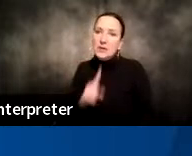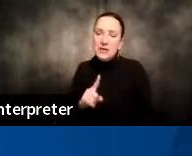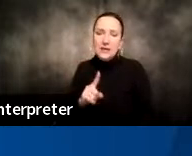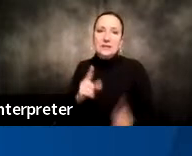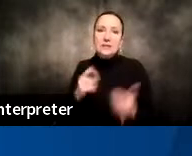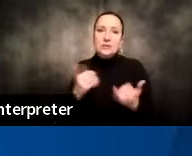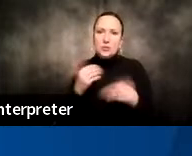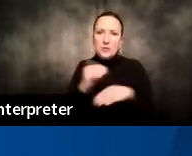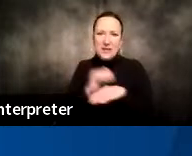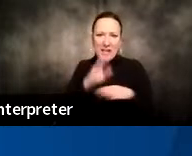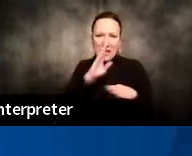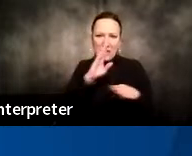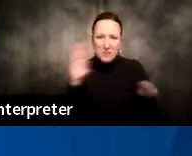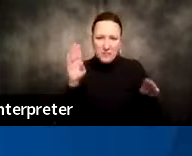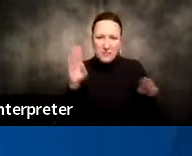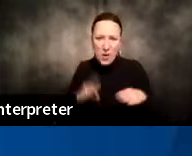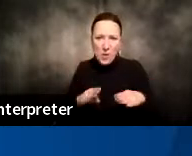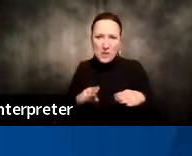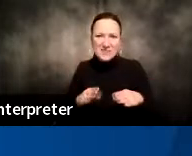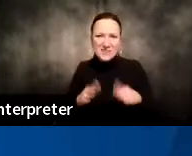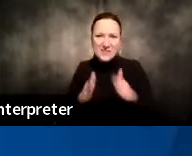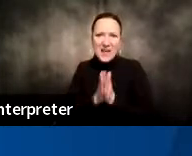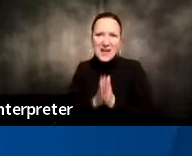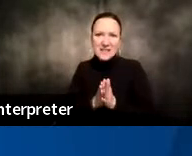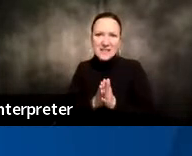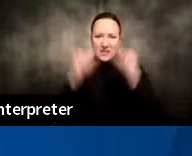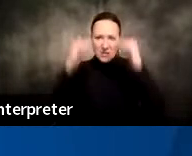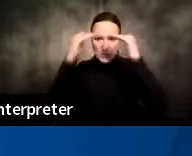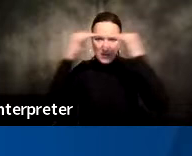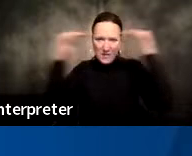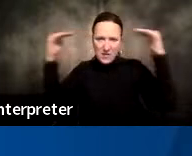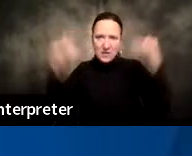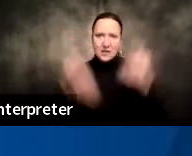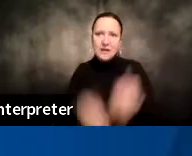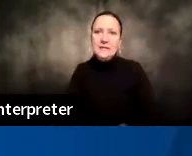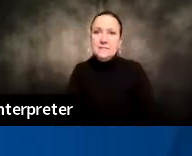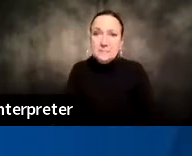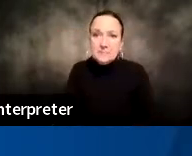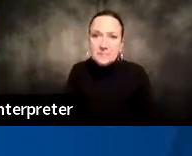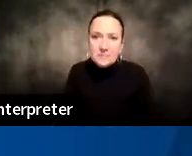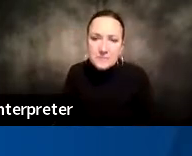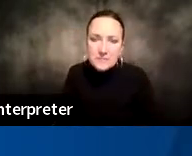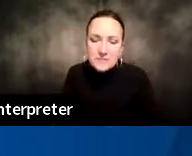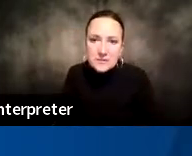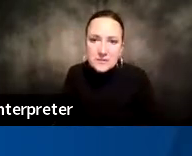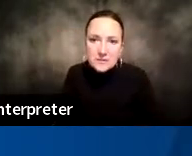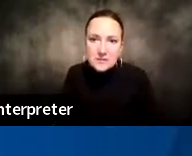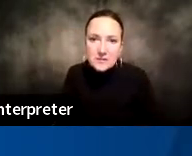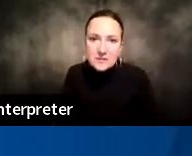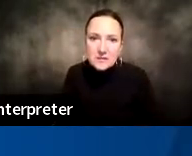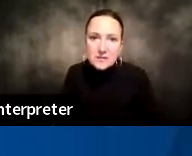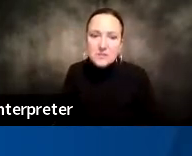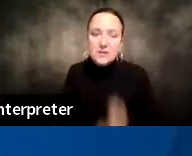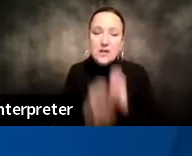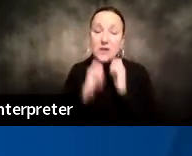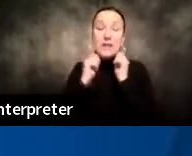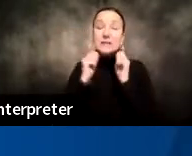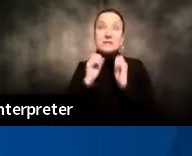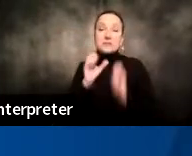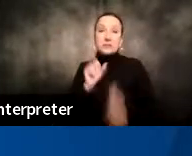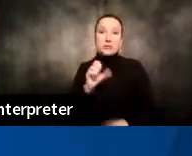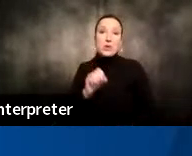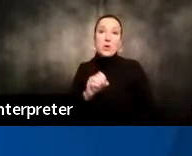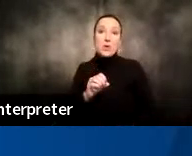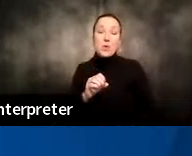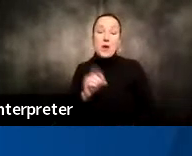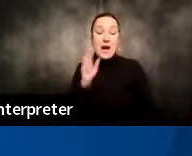stay focused on what the ask is, which is no, I don't. Okay, so it's not so I'm focused on the on the